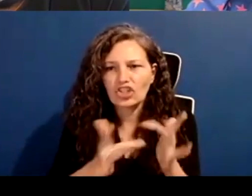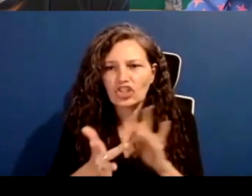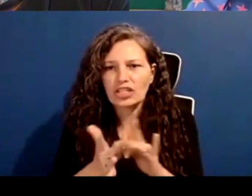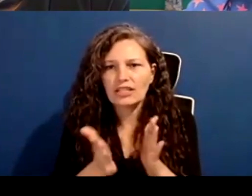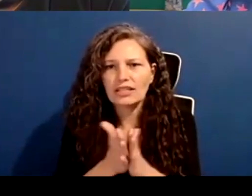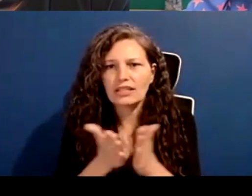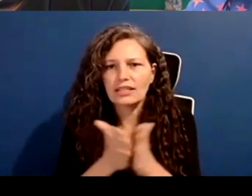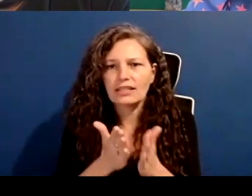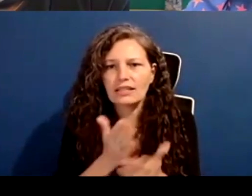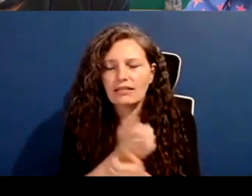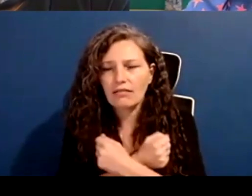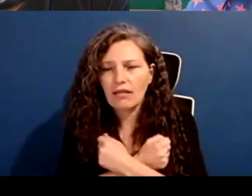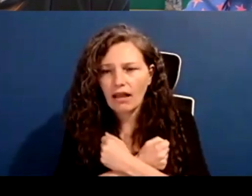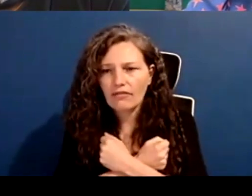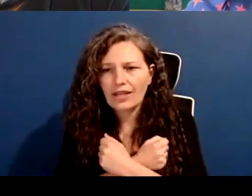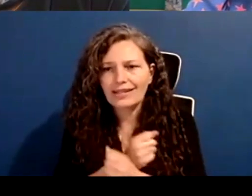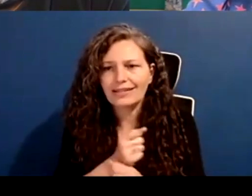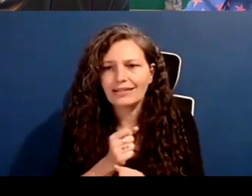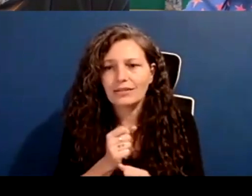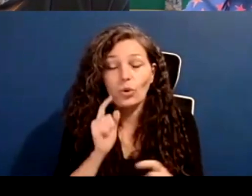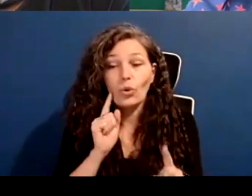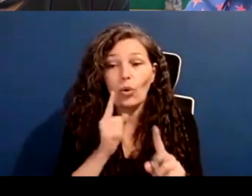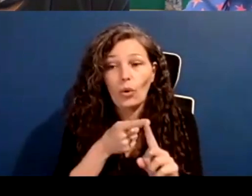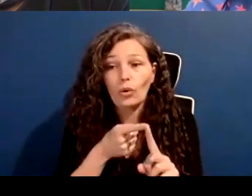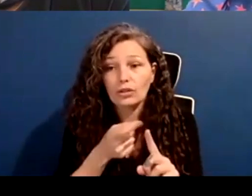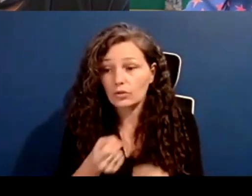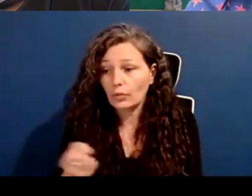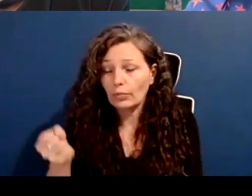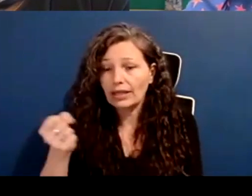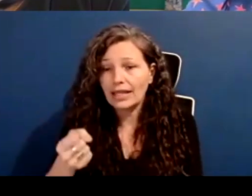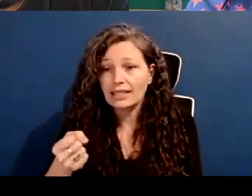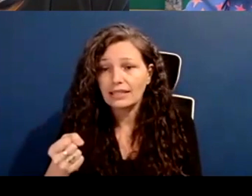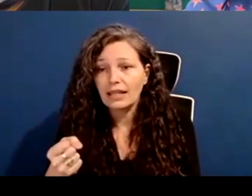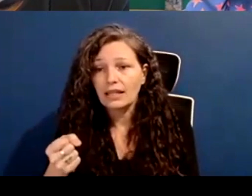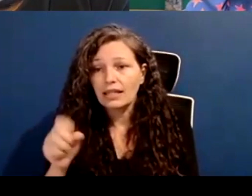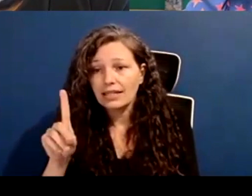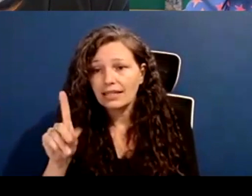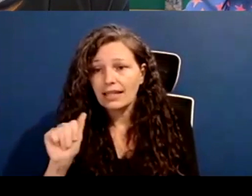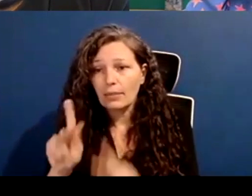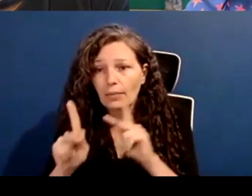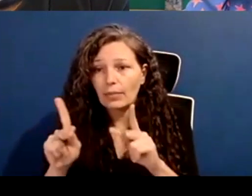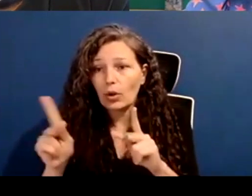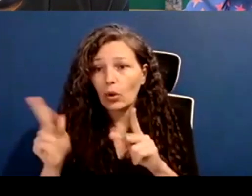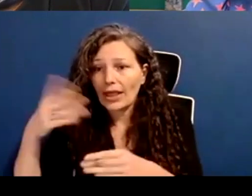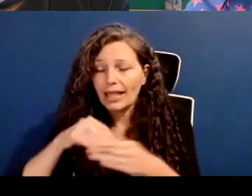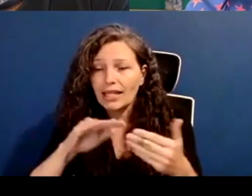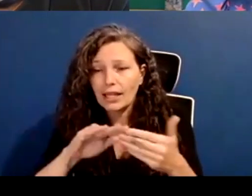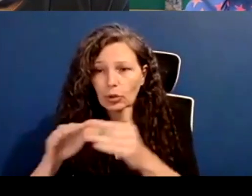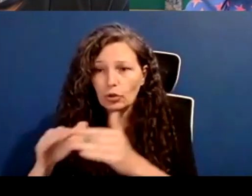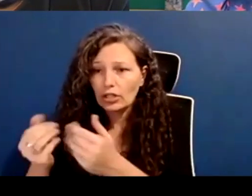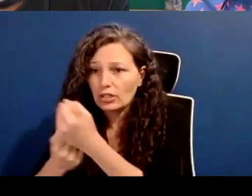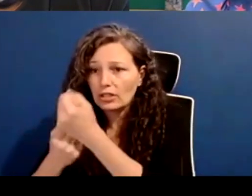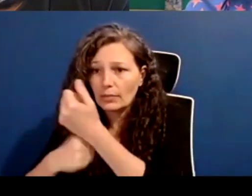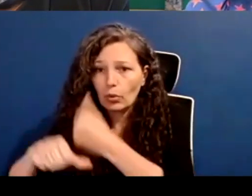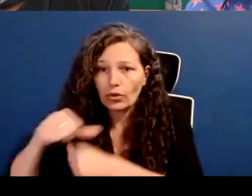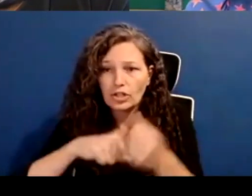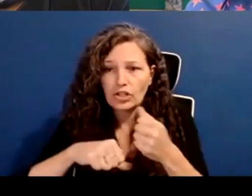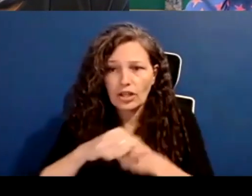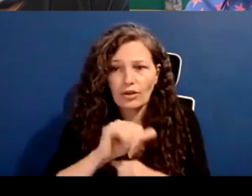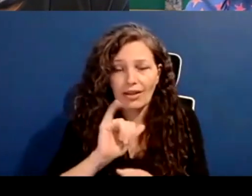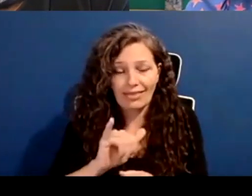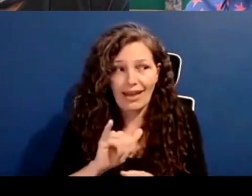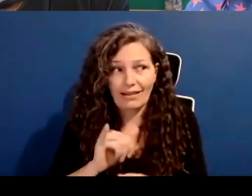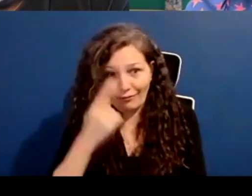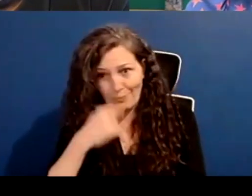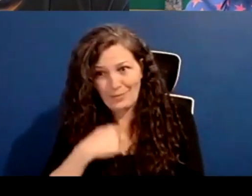of placing disabled people in communities of support, which is, to me, the ultimate goal.